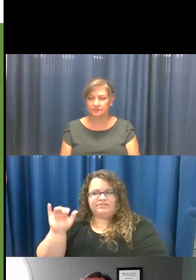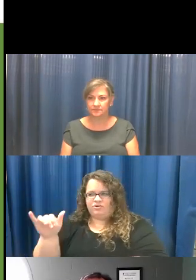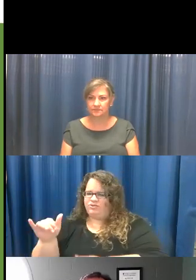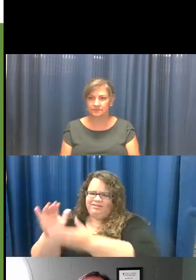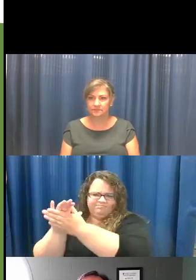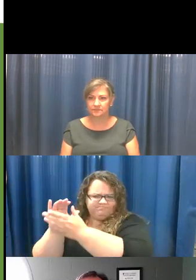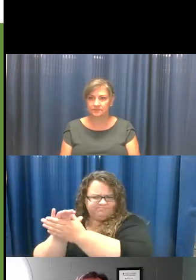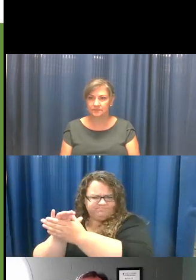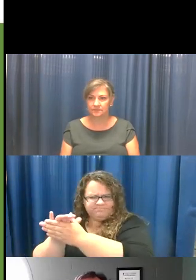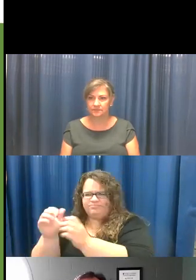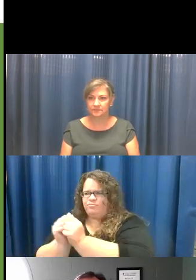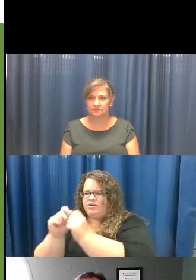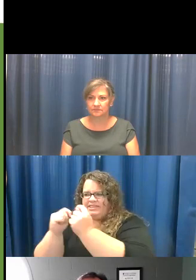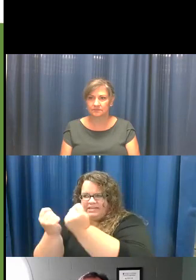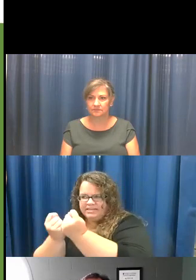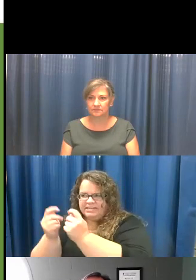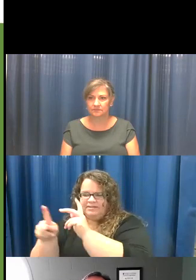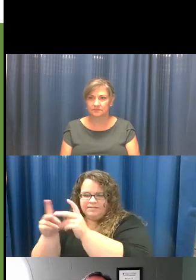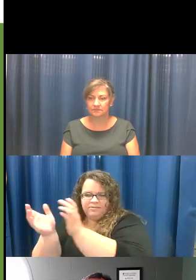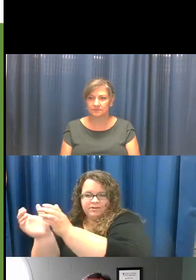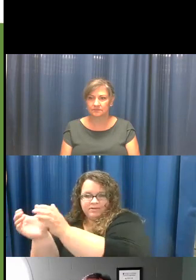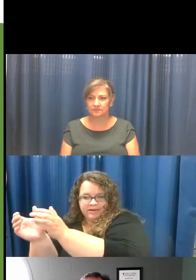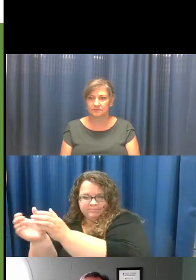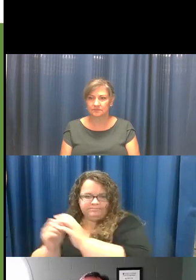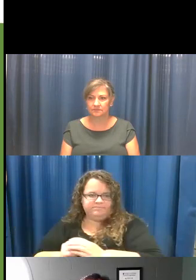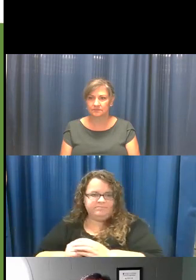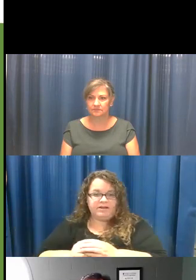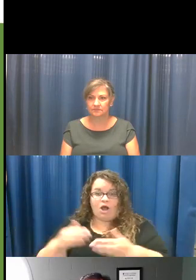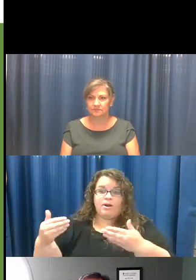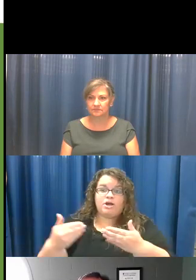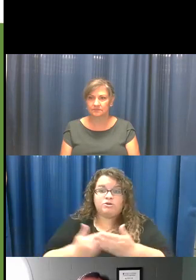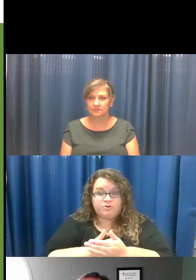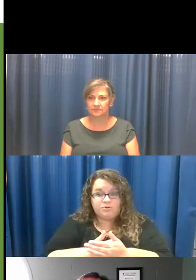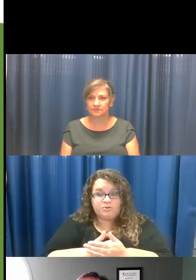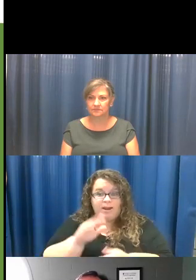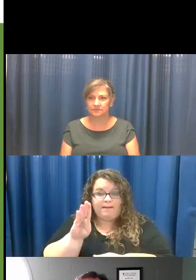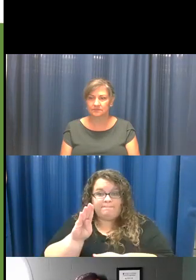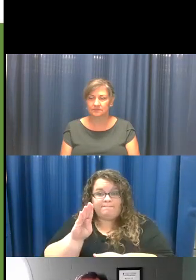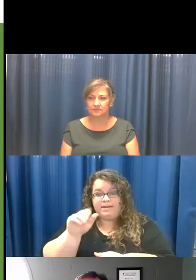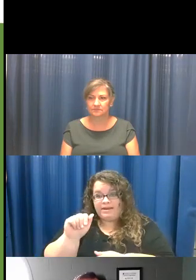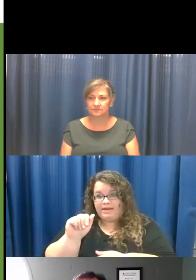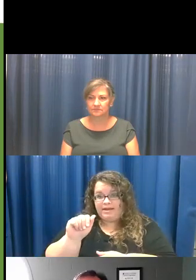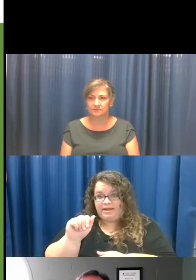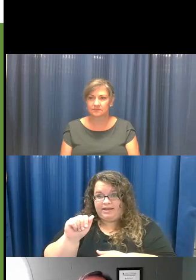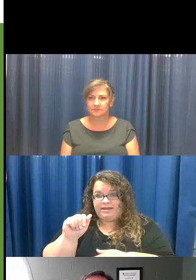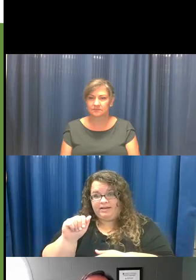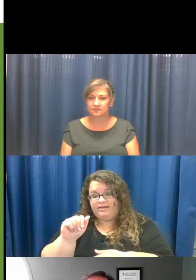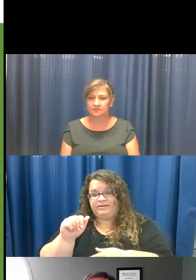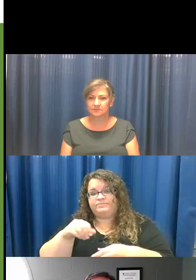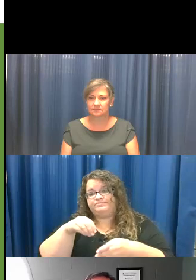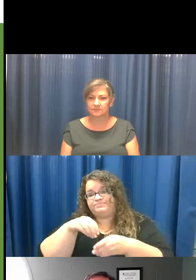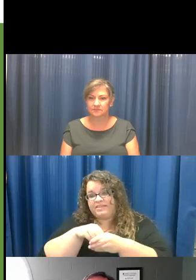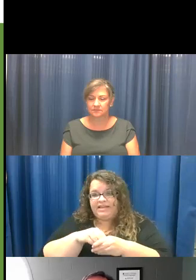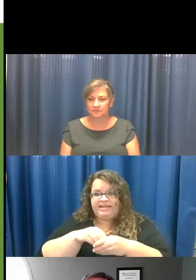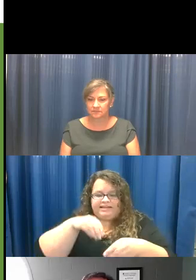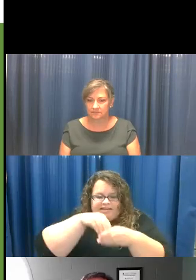involved there. A new Bachelor of Science and a new Bachelor of Applied Science in Interior Design, targeted